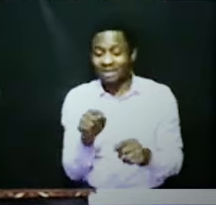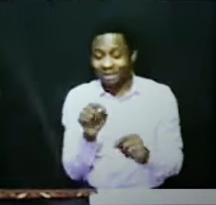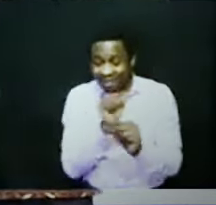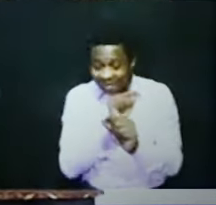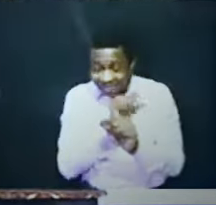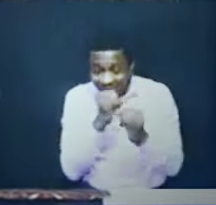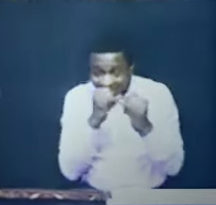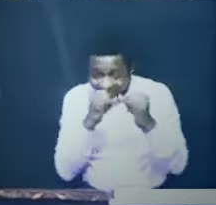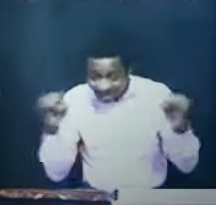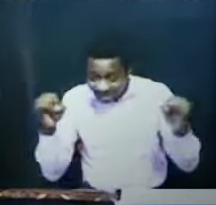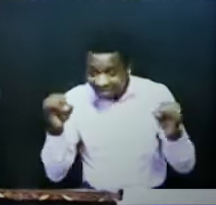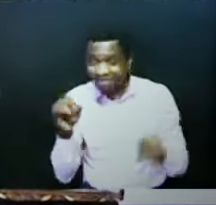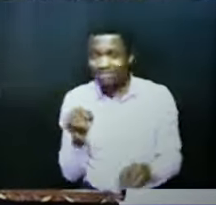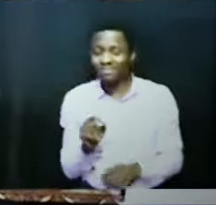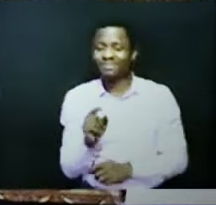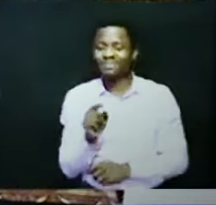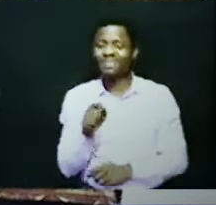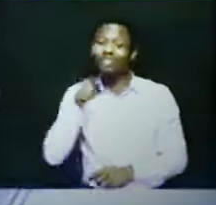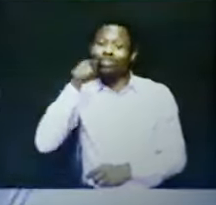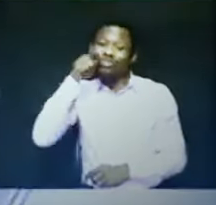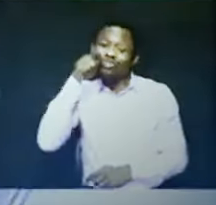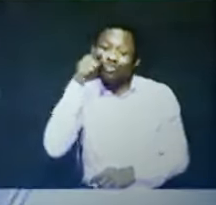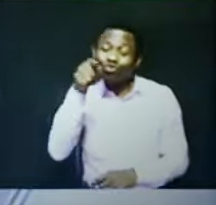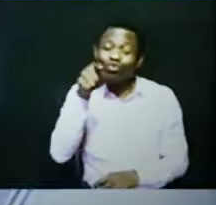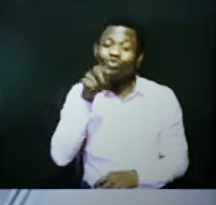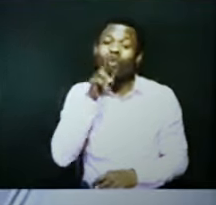It didn't say, I am going, it said, you.